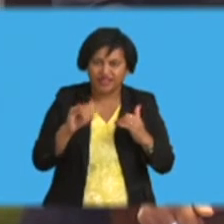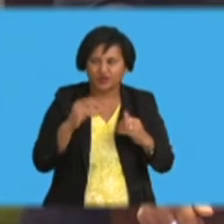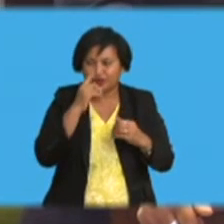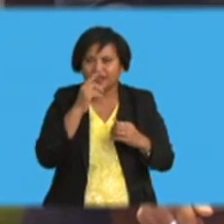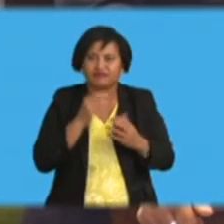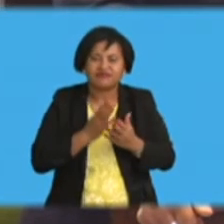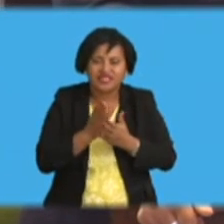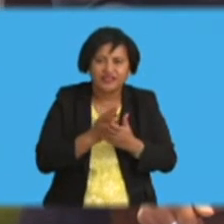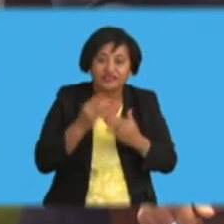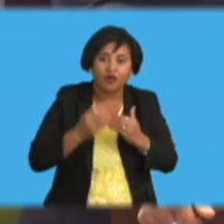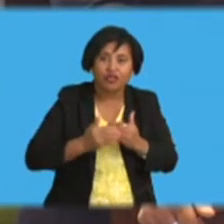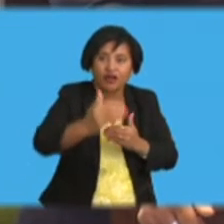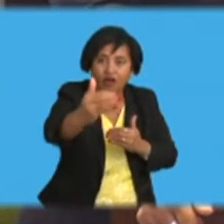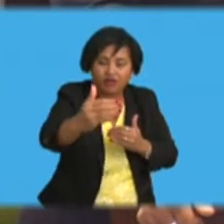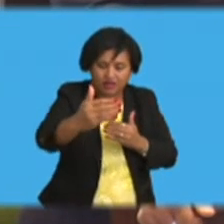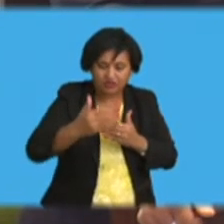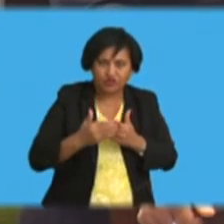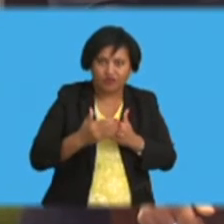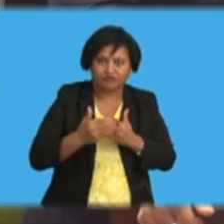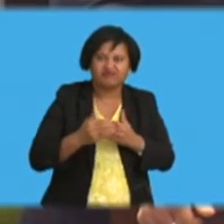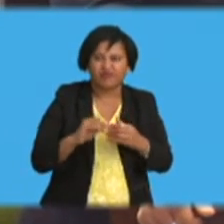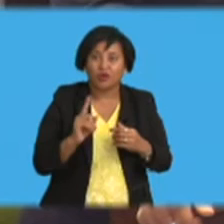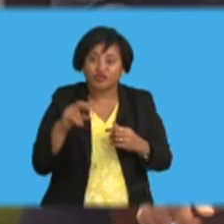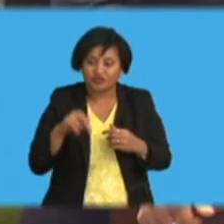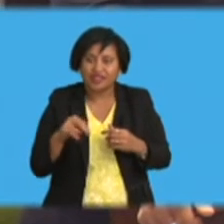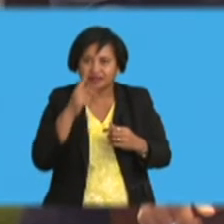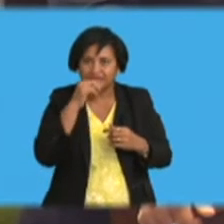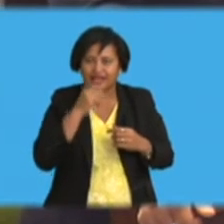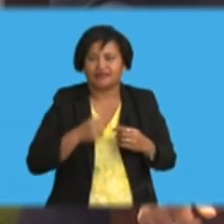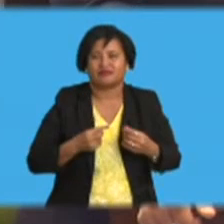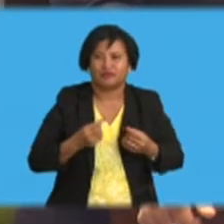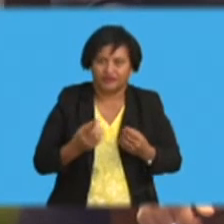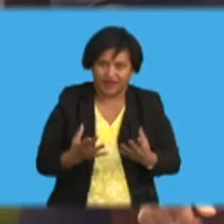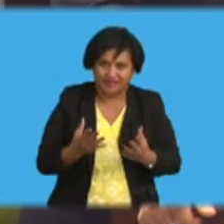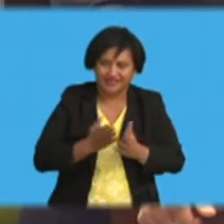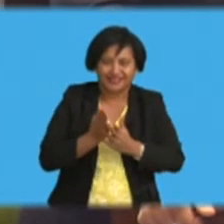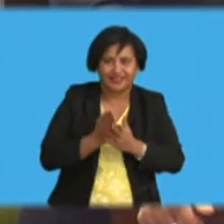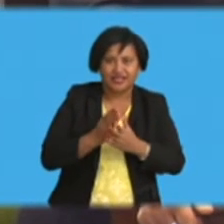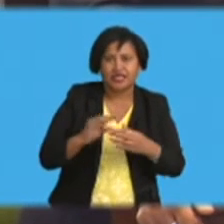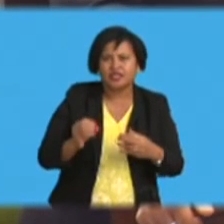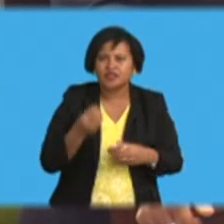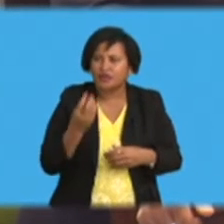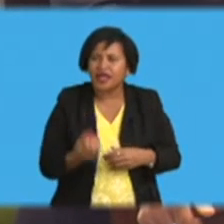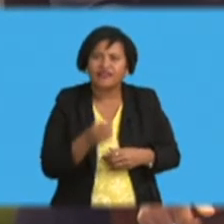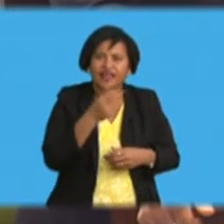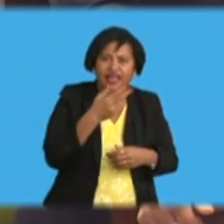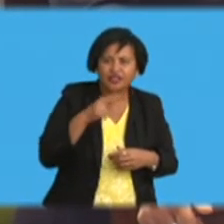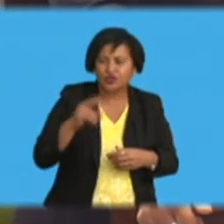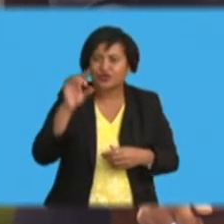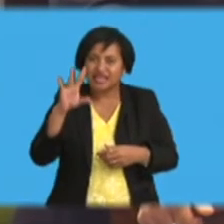requirements. As Fiji Airways, Madam Speaker, plans for an 8 to 10% growth in passenger